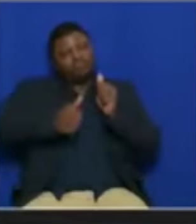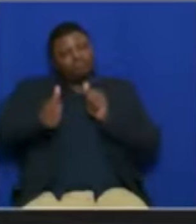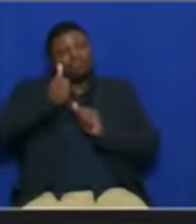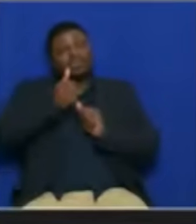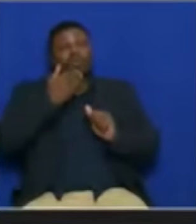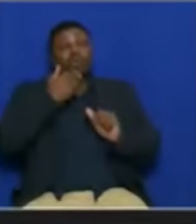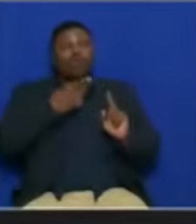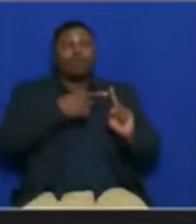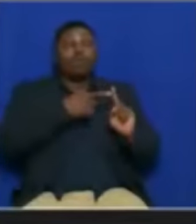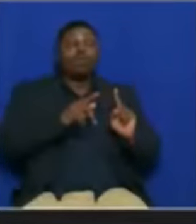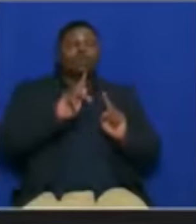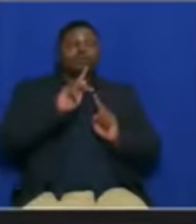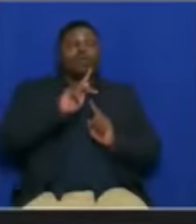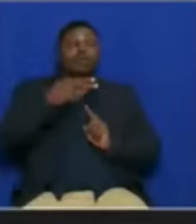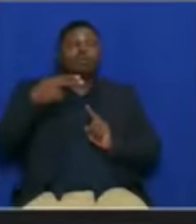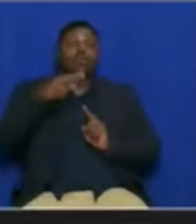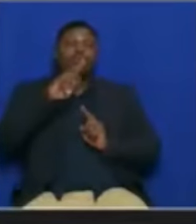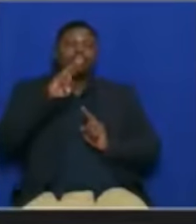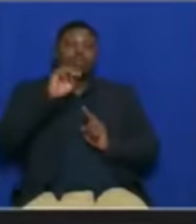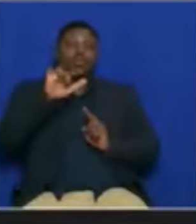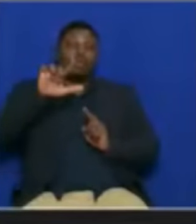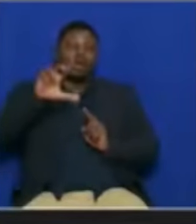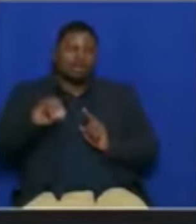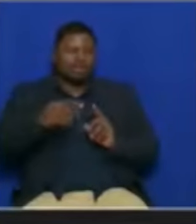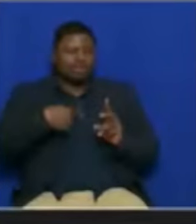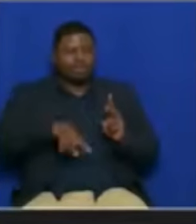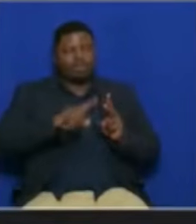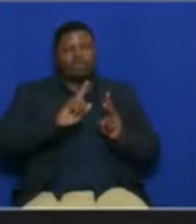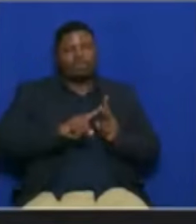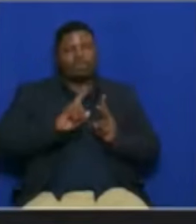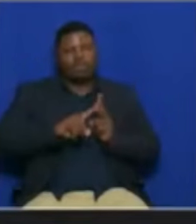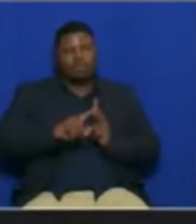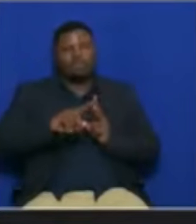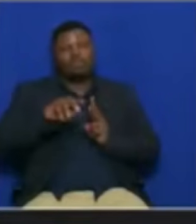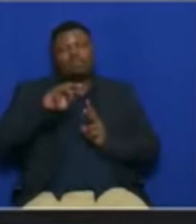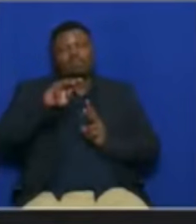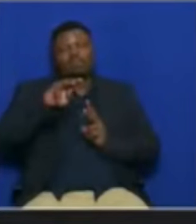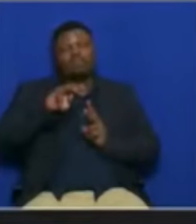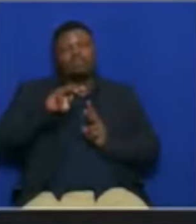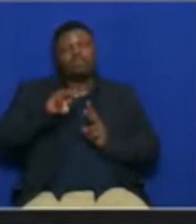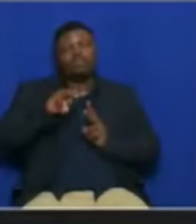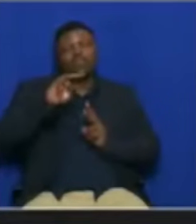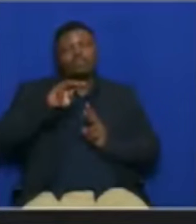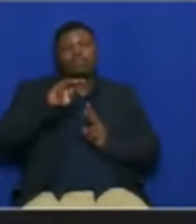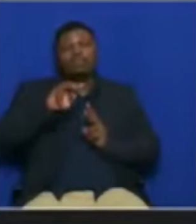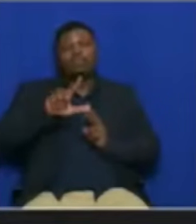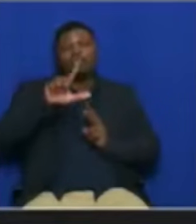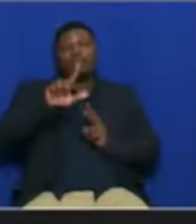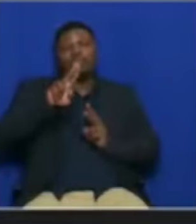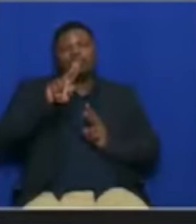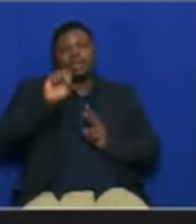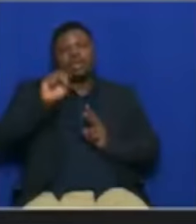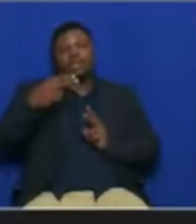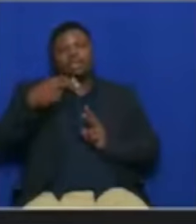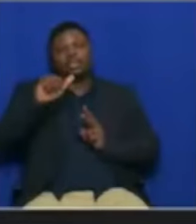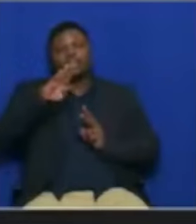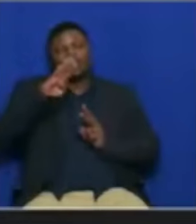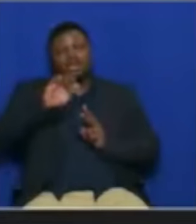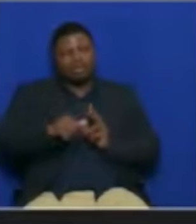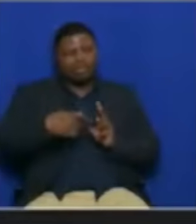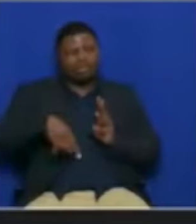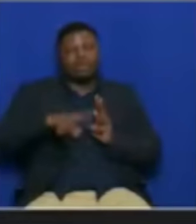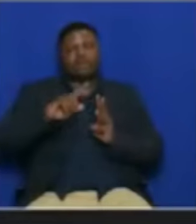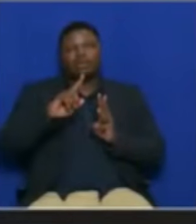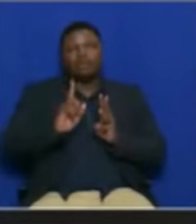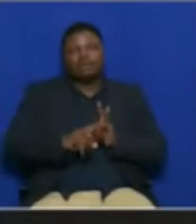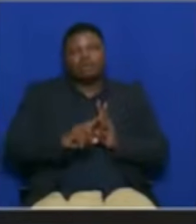Mulajana, yes, I am correct, and General Khan. And so the 2022 as well has